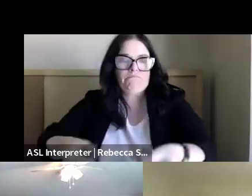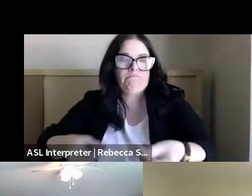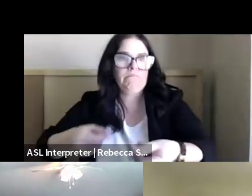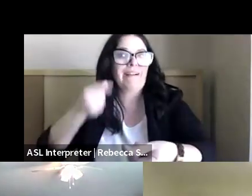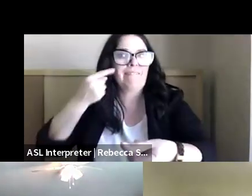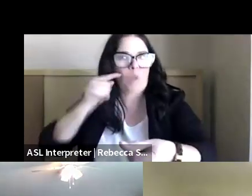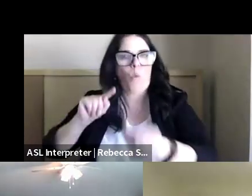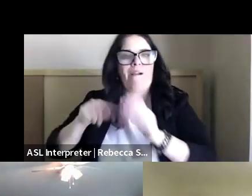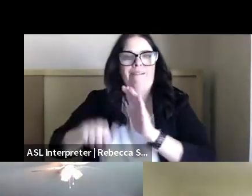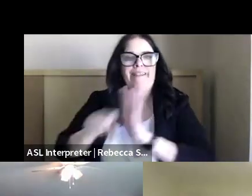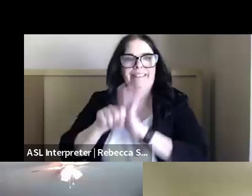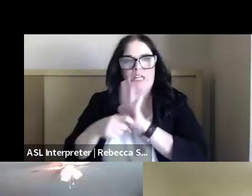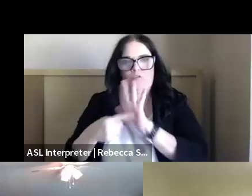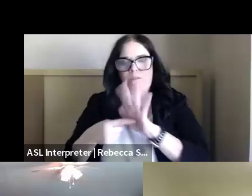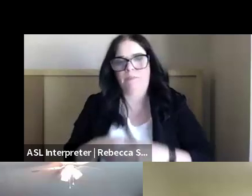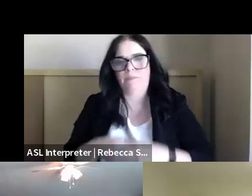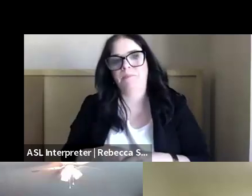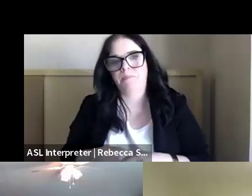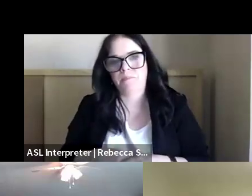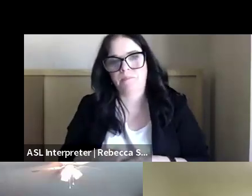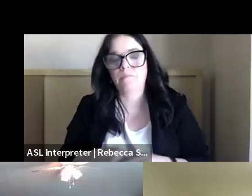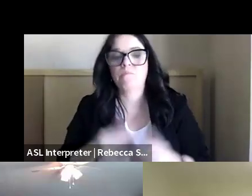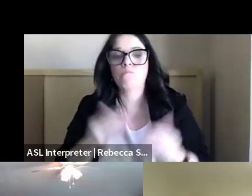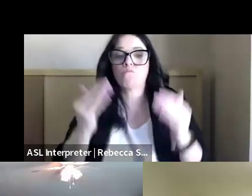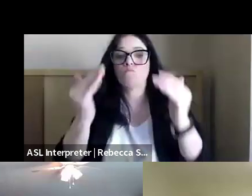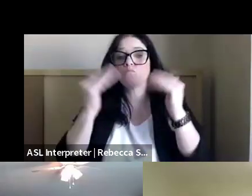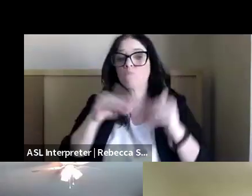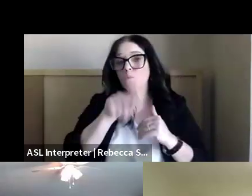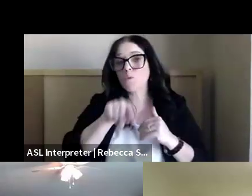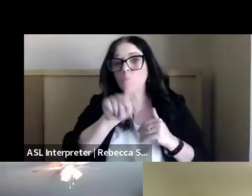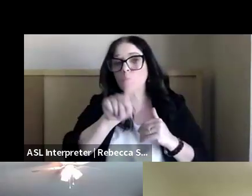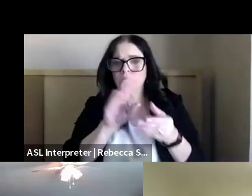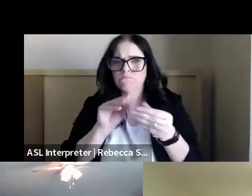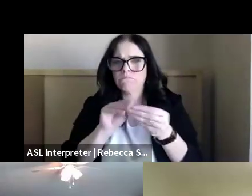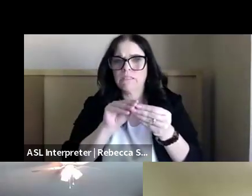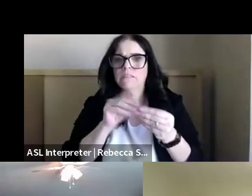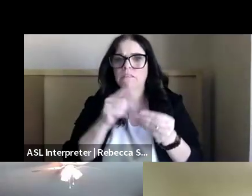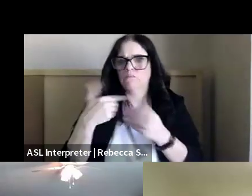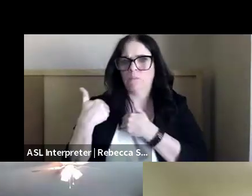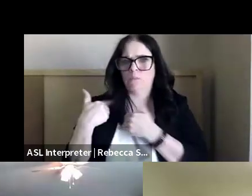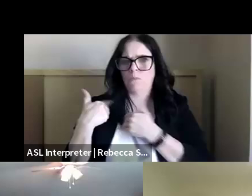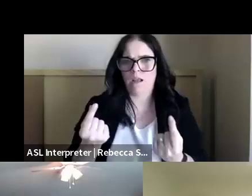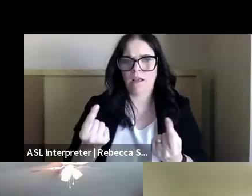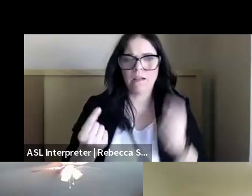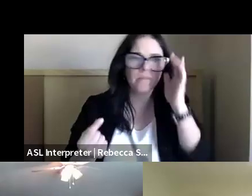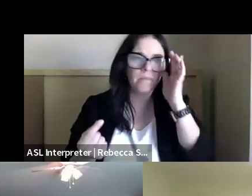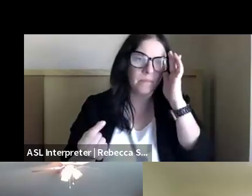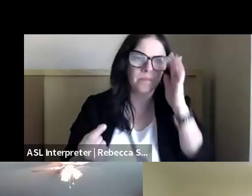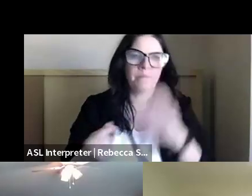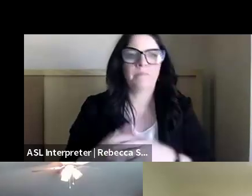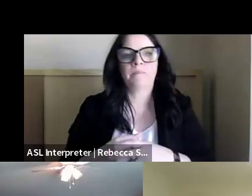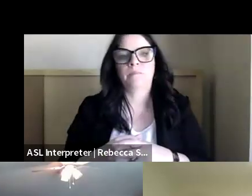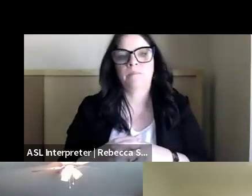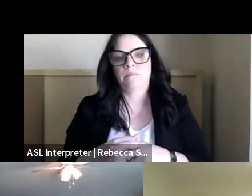And it starts off by listing the responsibilities of the designated state entity. And that